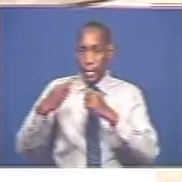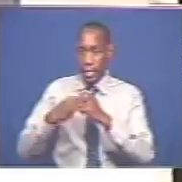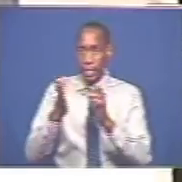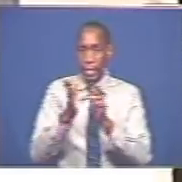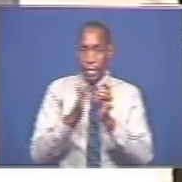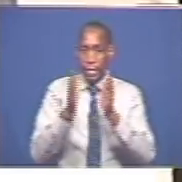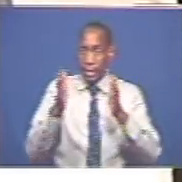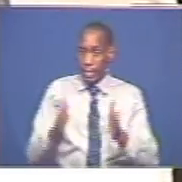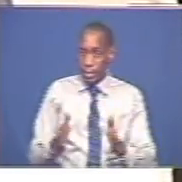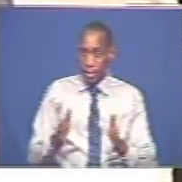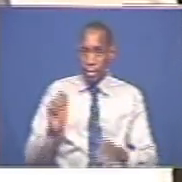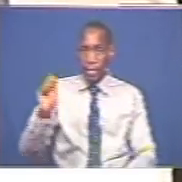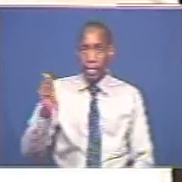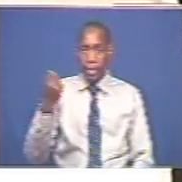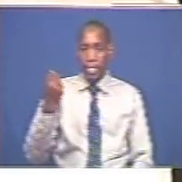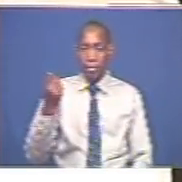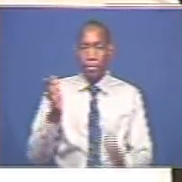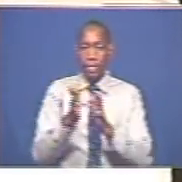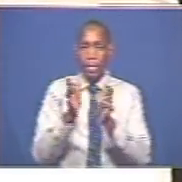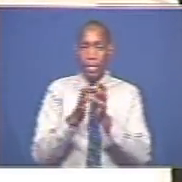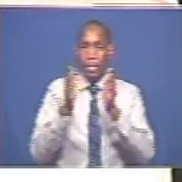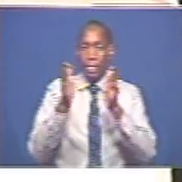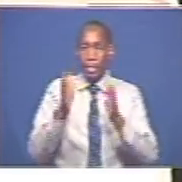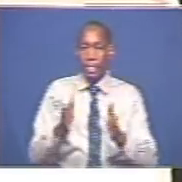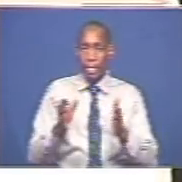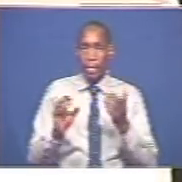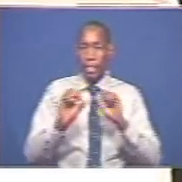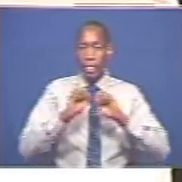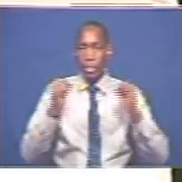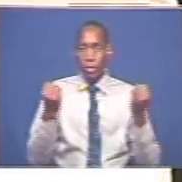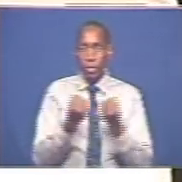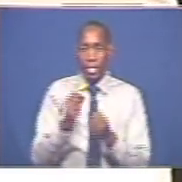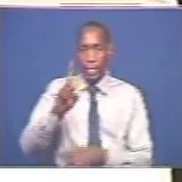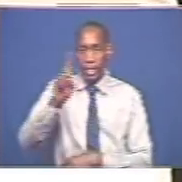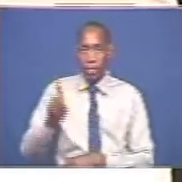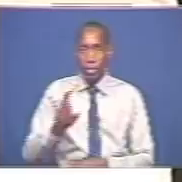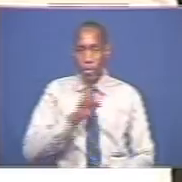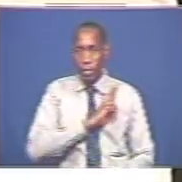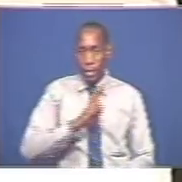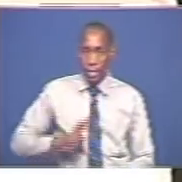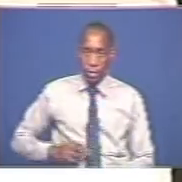Yeah. So Kenya is a very Christian society. And the question of religion versus